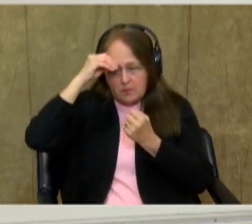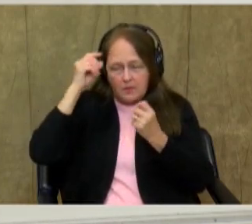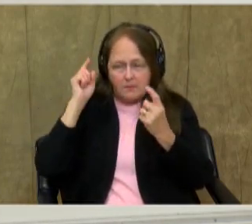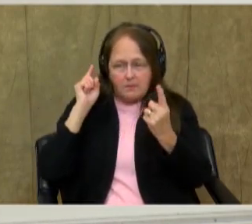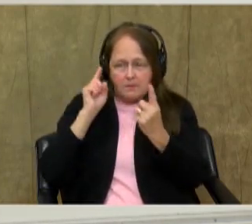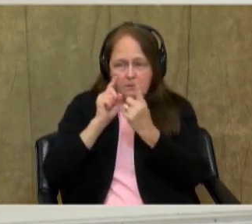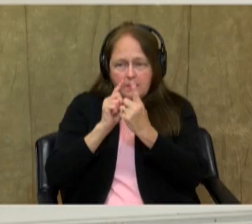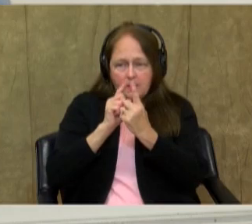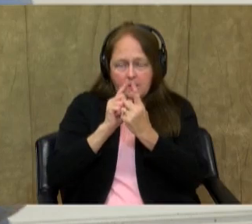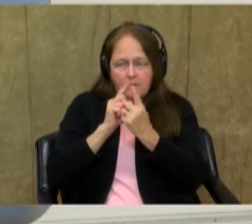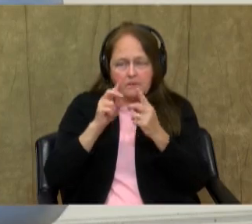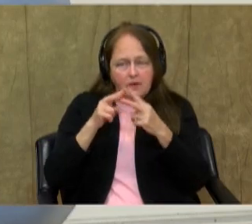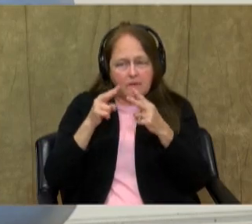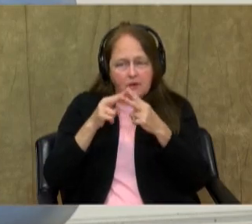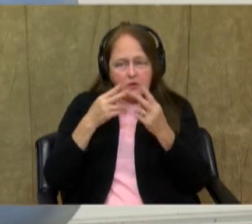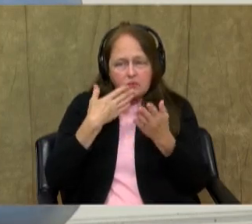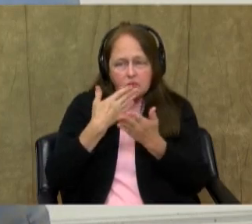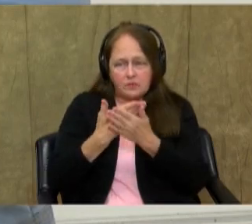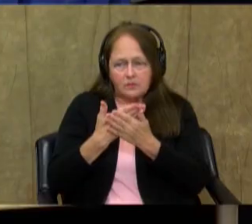met. Very good.